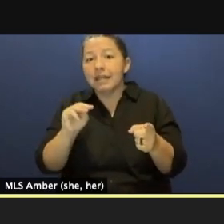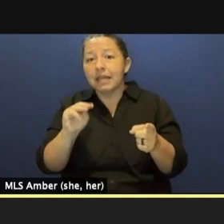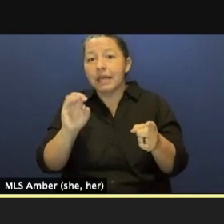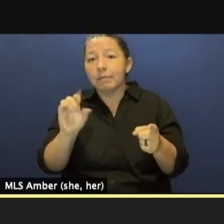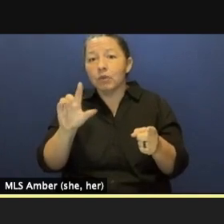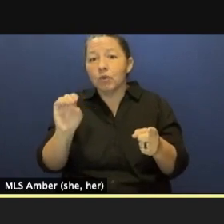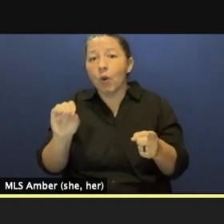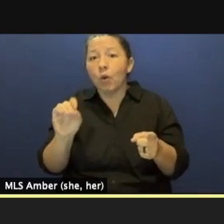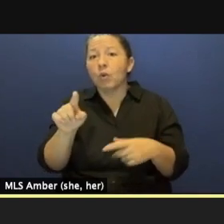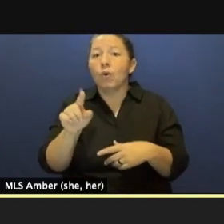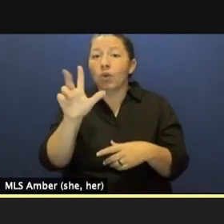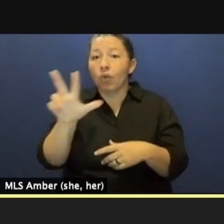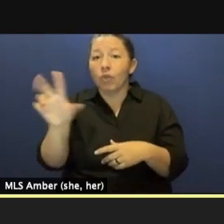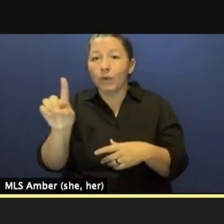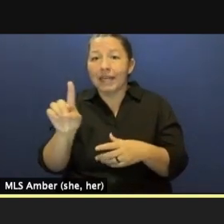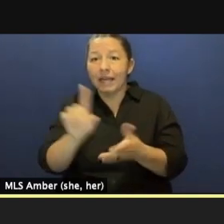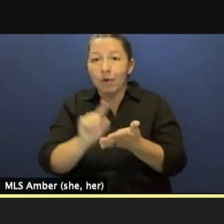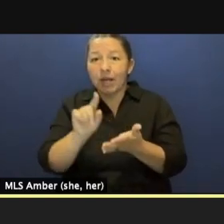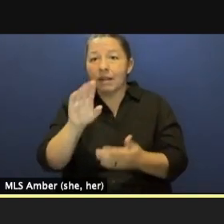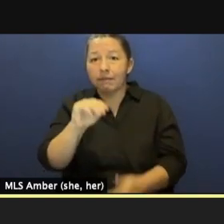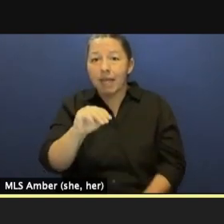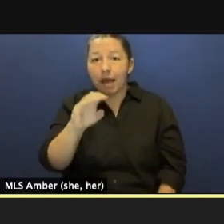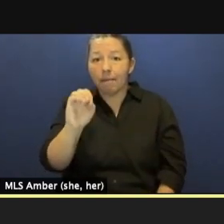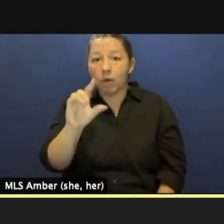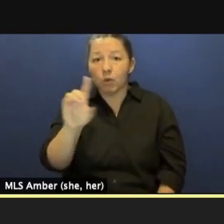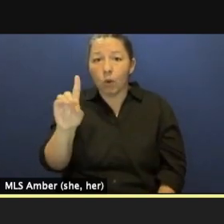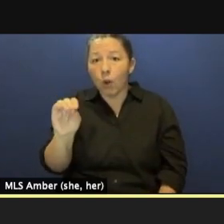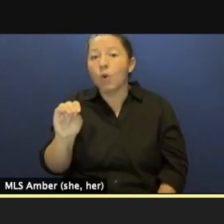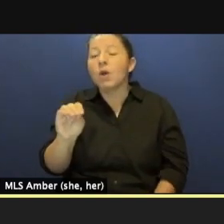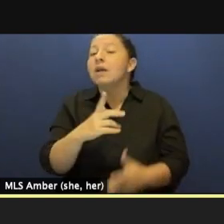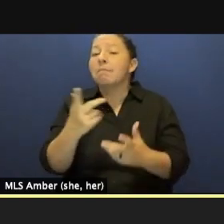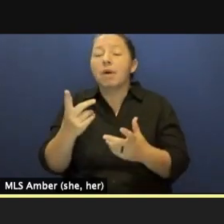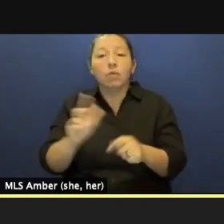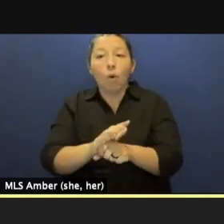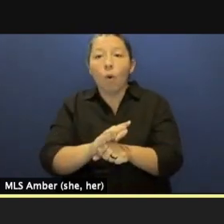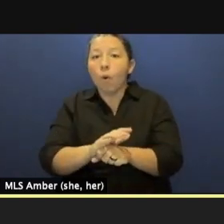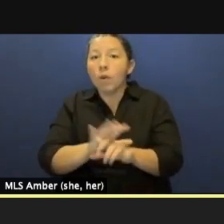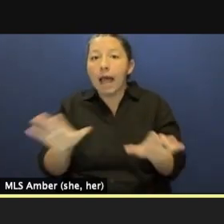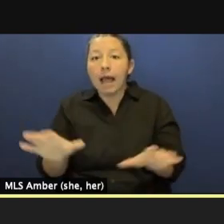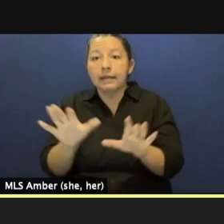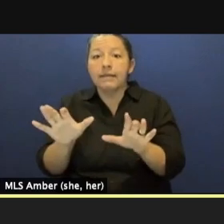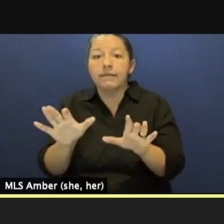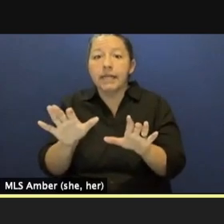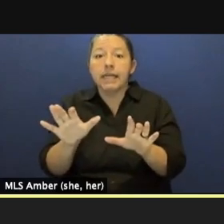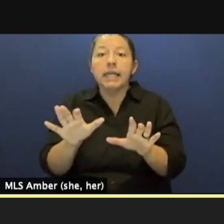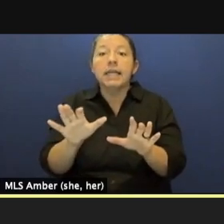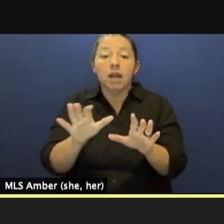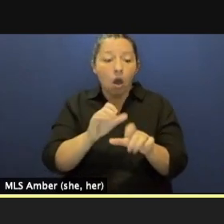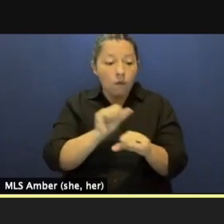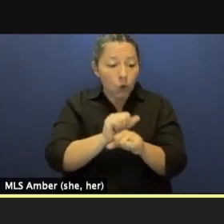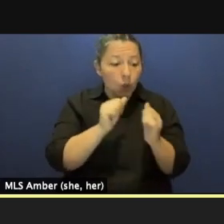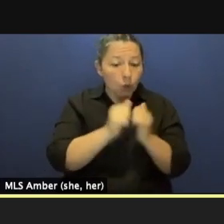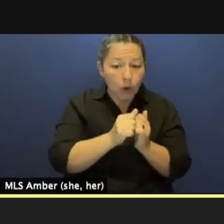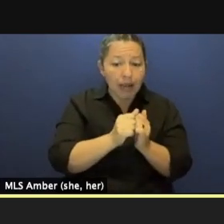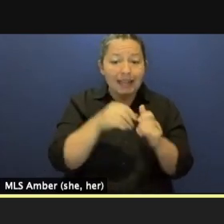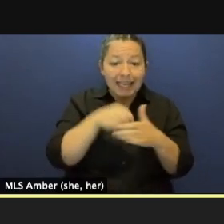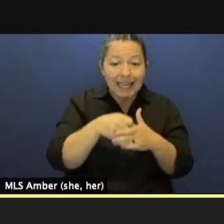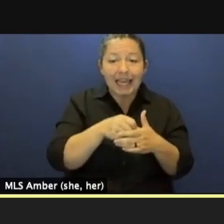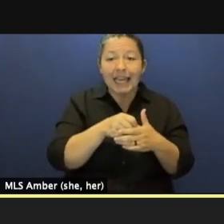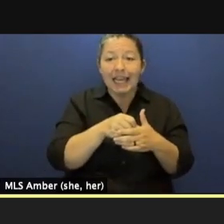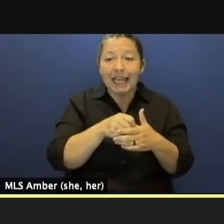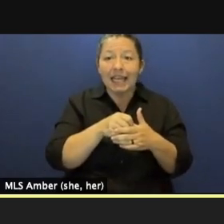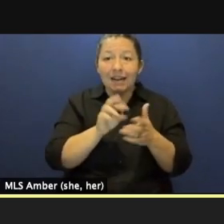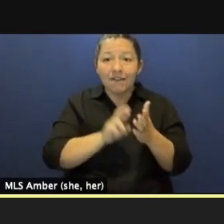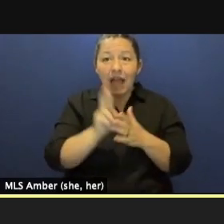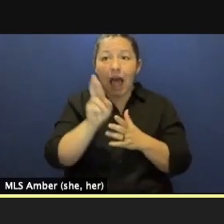of M Solo. And just the whole activity of behaving with flight hardware and some of the peculiarities of how you